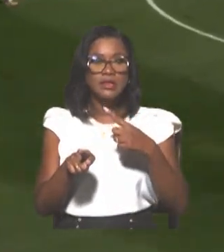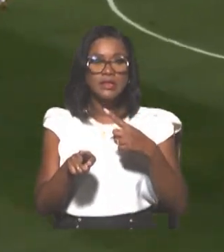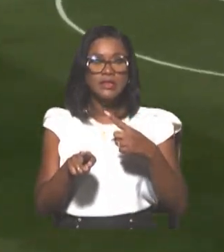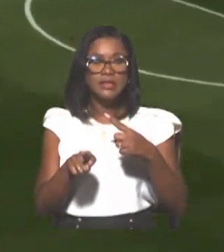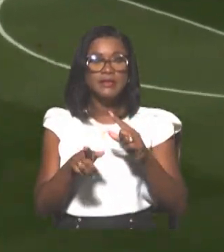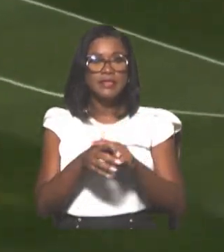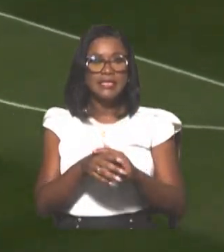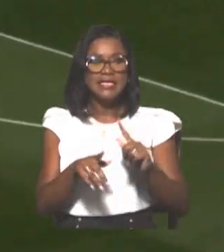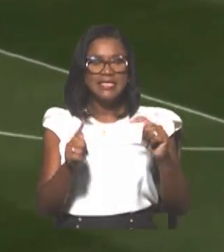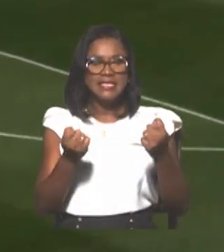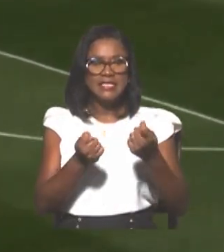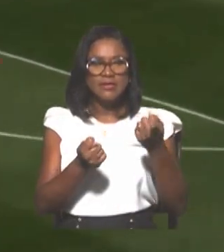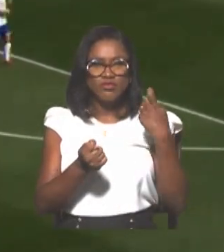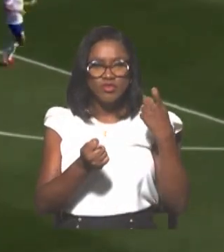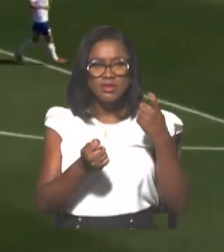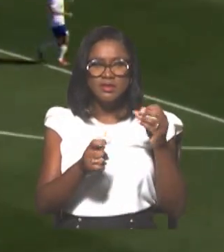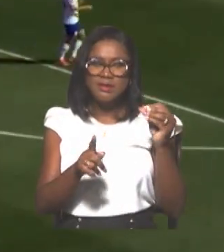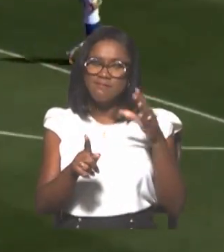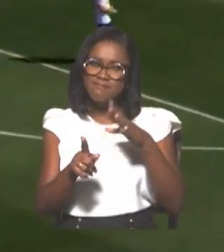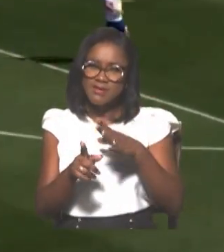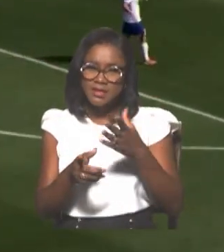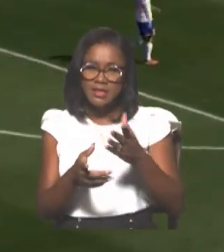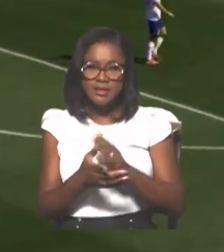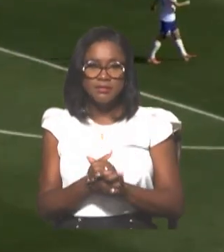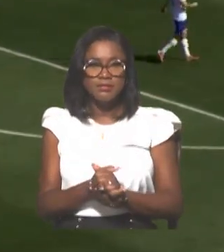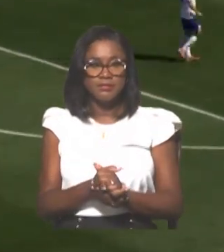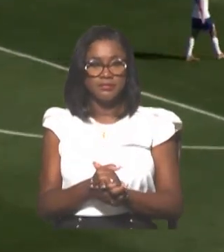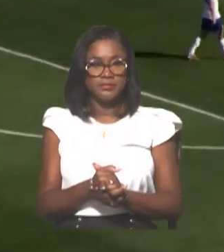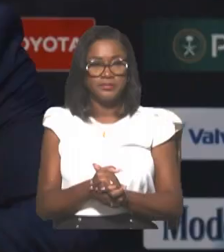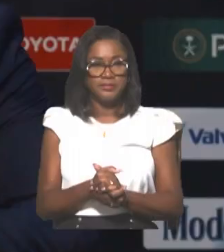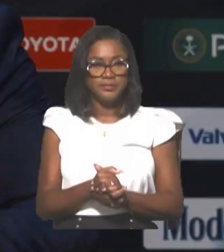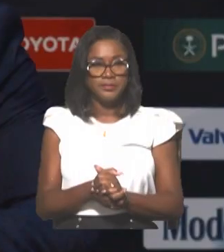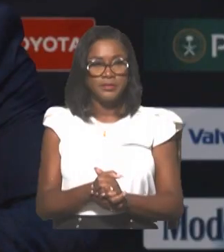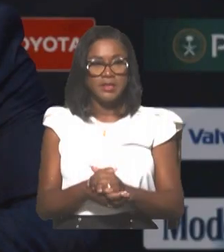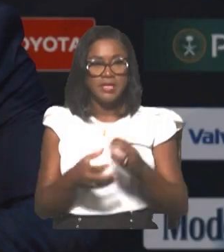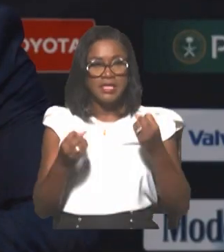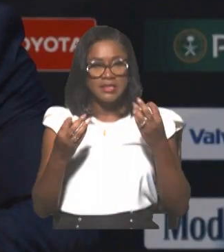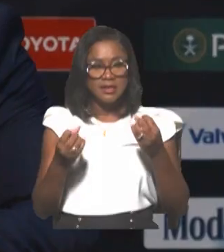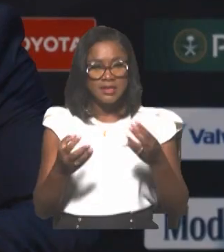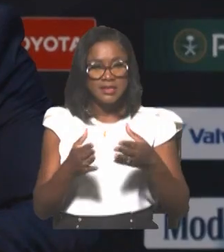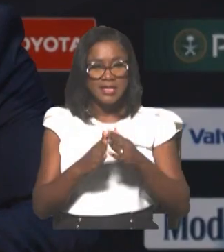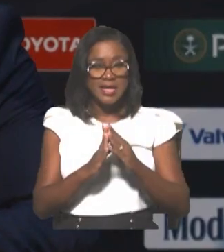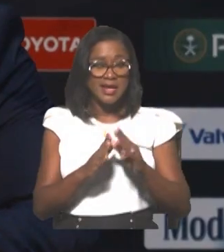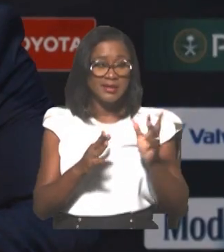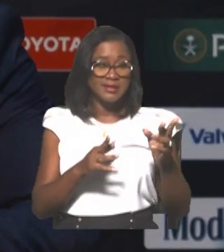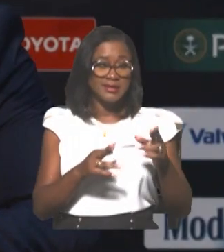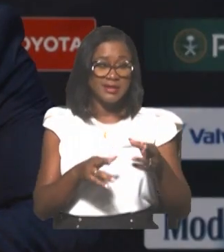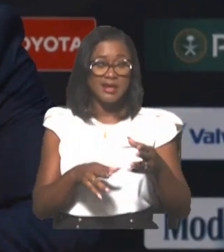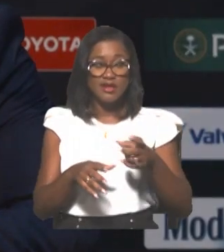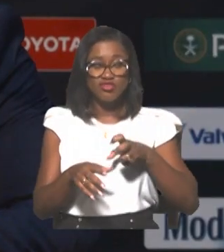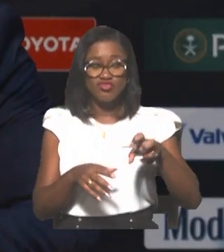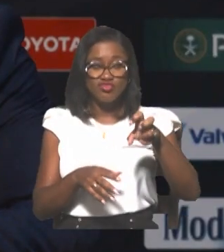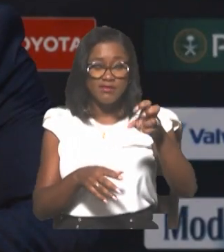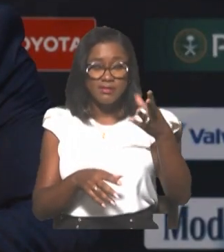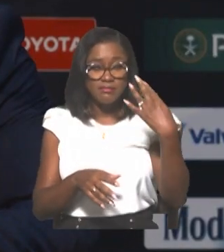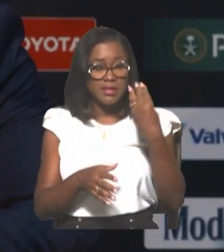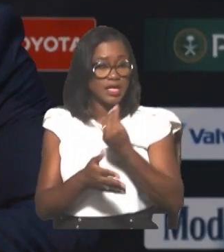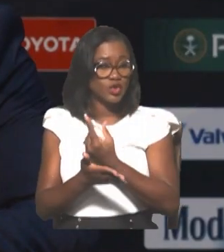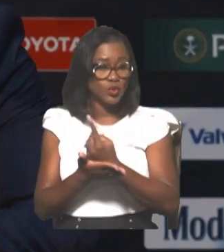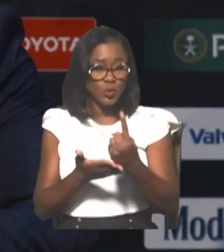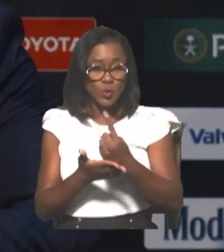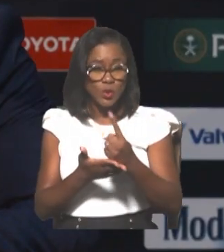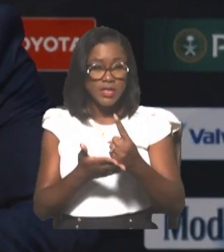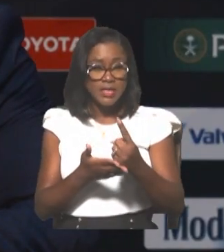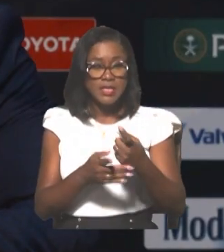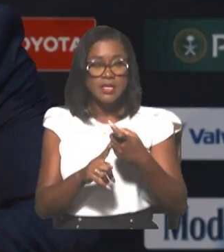by his team recently affected their performance. And maybe, there's a lot to ask for. We've been on the road for the past couple of weeks,